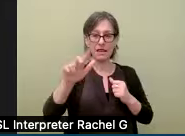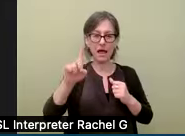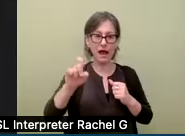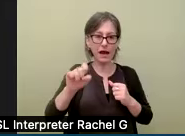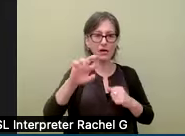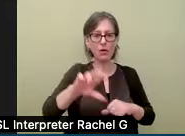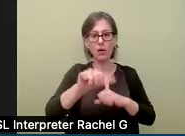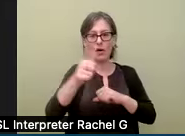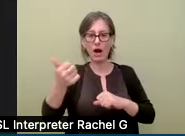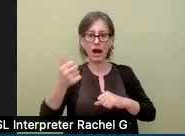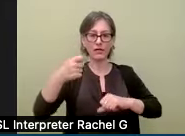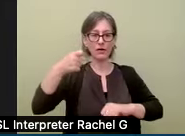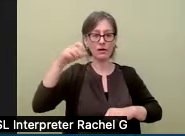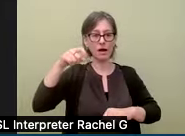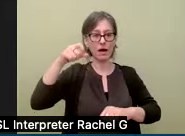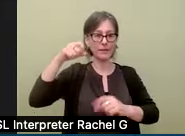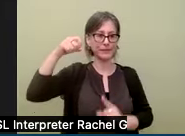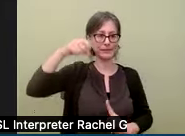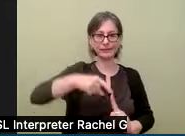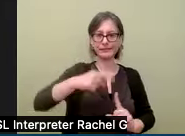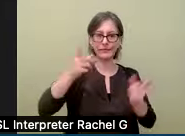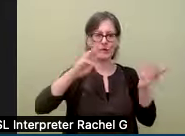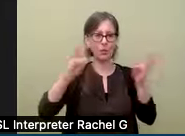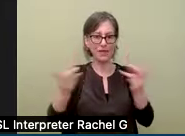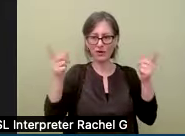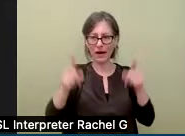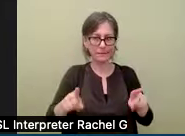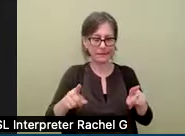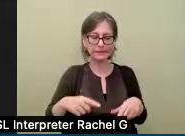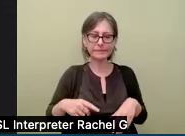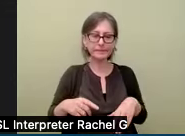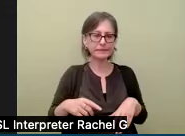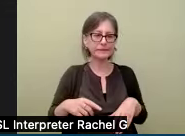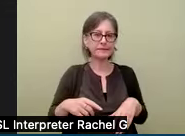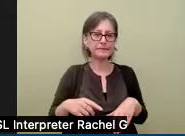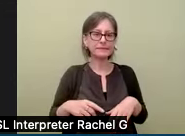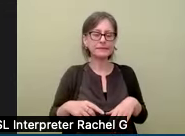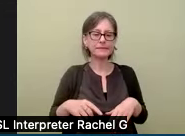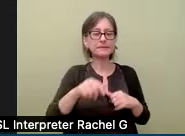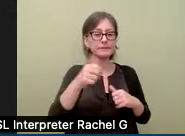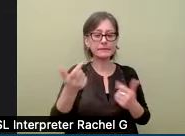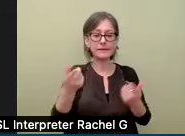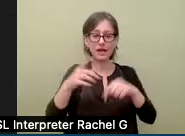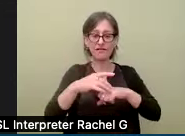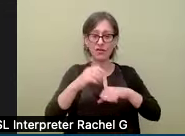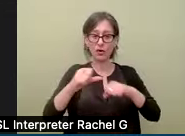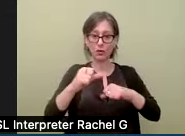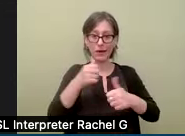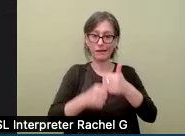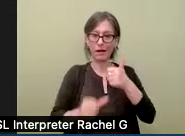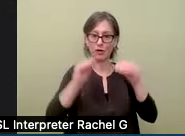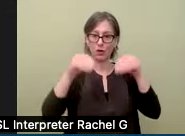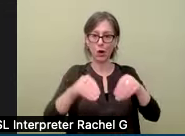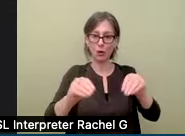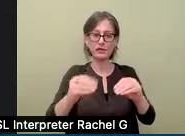that impacts the Earth's surface. Next. So most tsunamis are caused by large earthquakes below the ocean floor, right? And